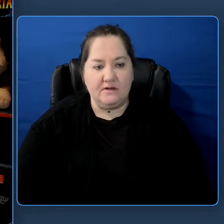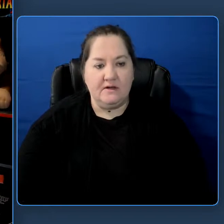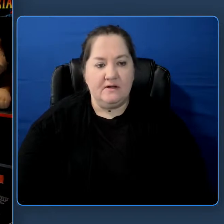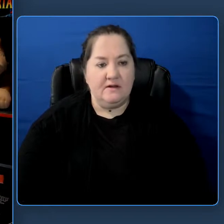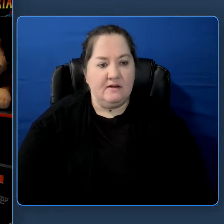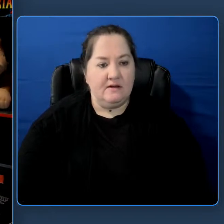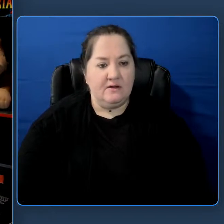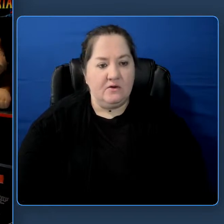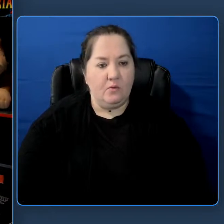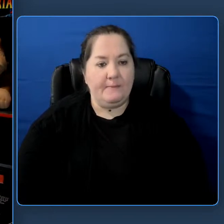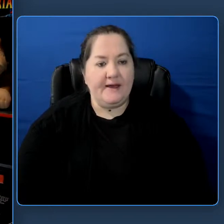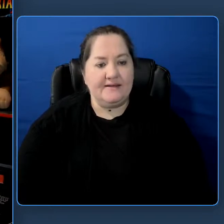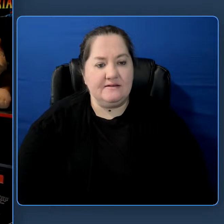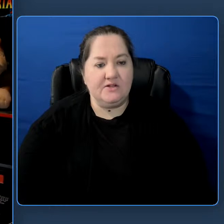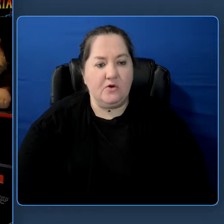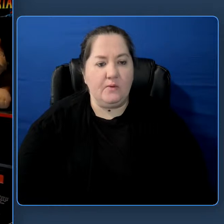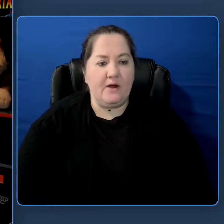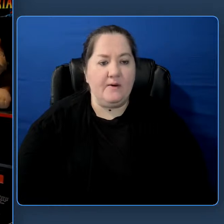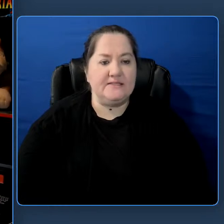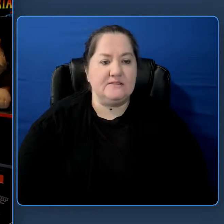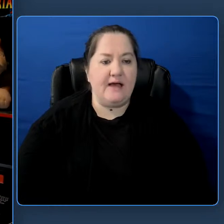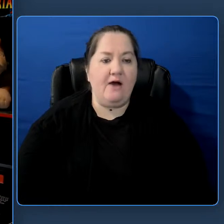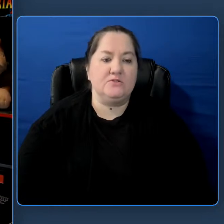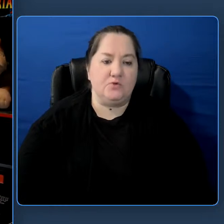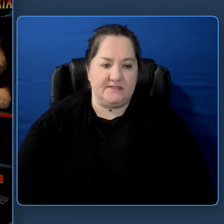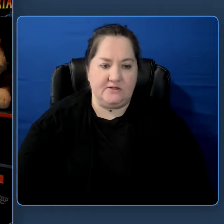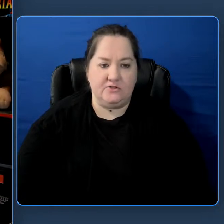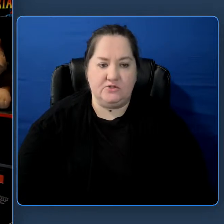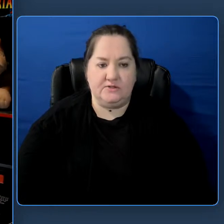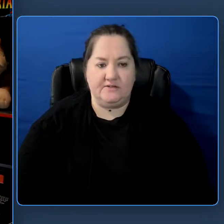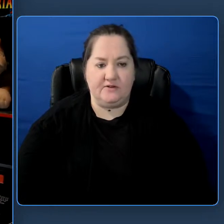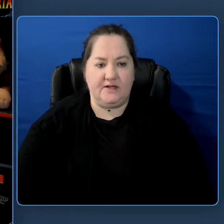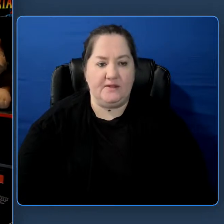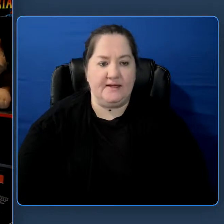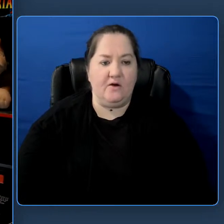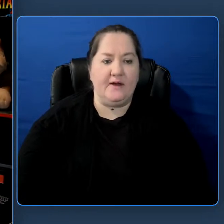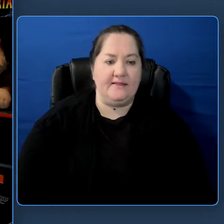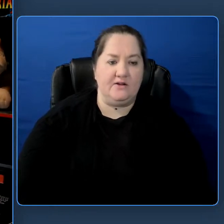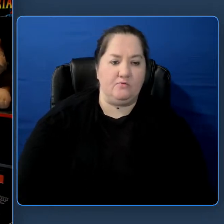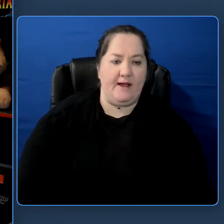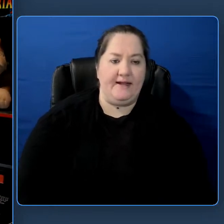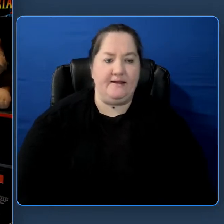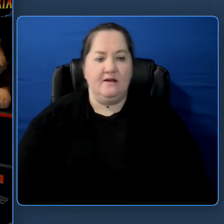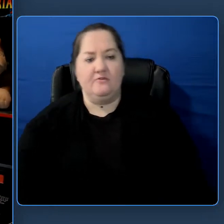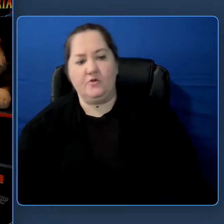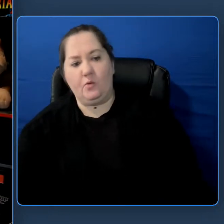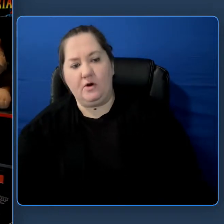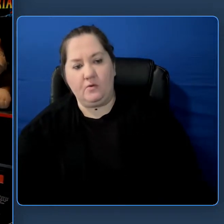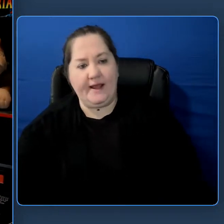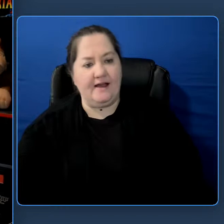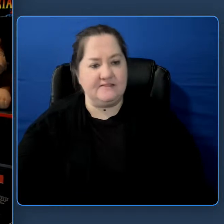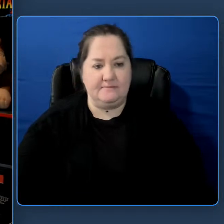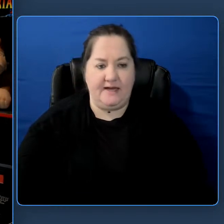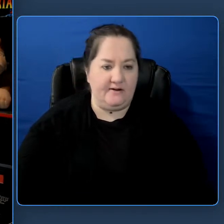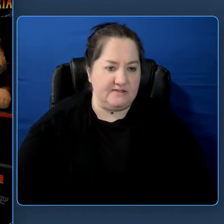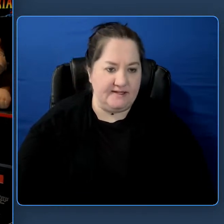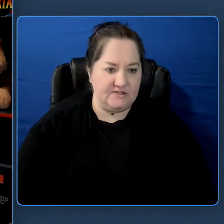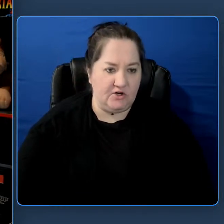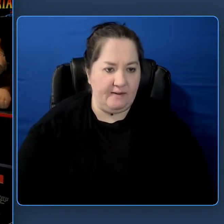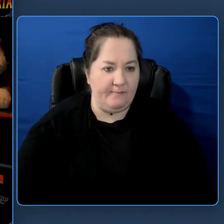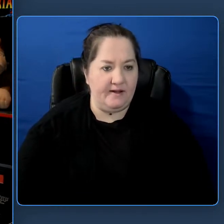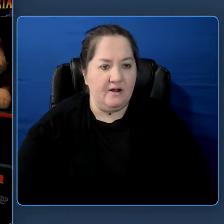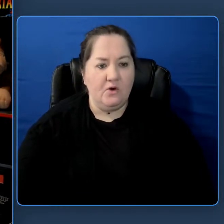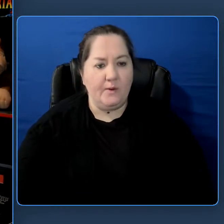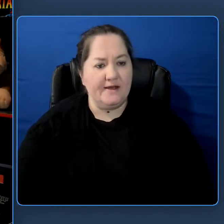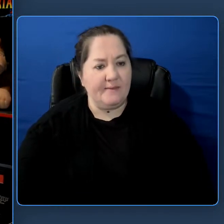Subtitle world. We always outsource those to a different thing. We think, okay, they're ready for the world. We have subtitles